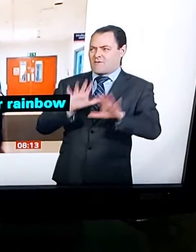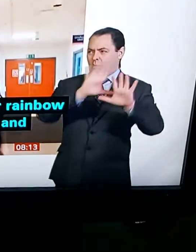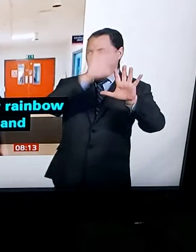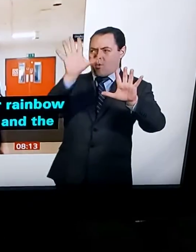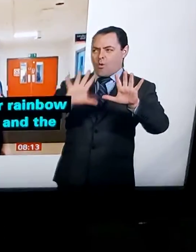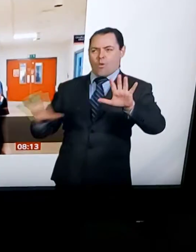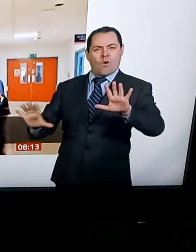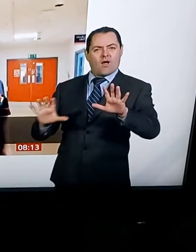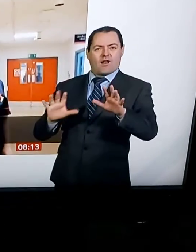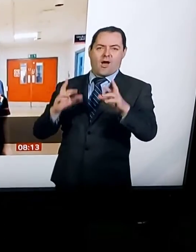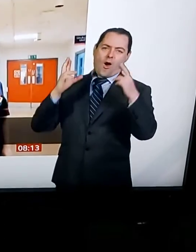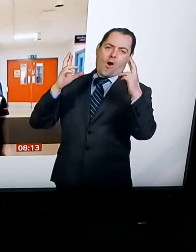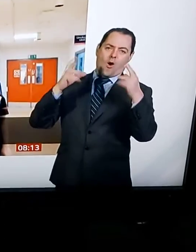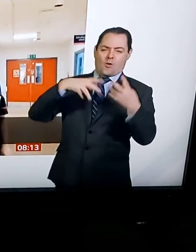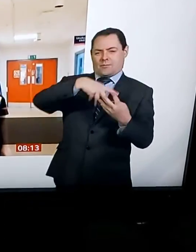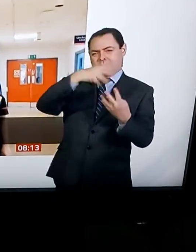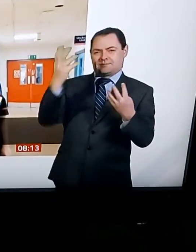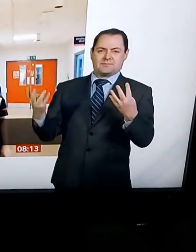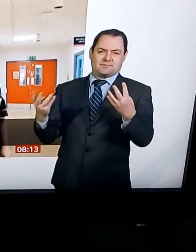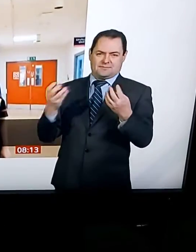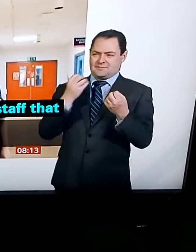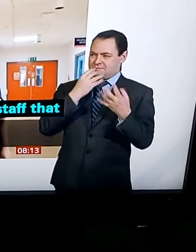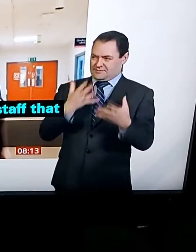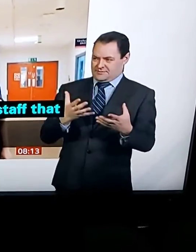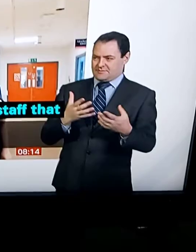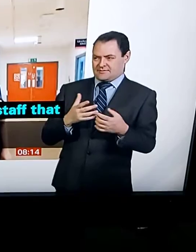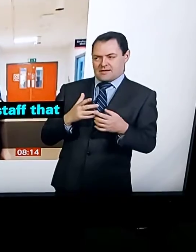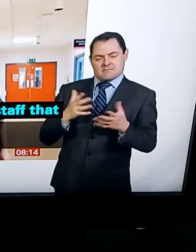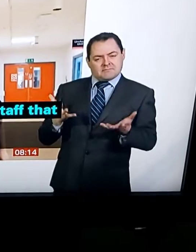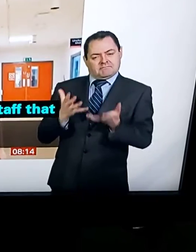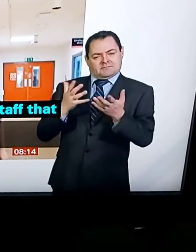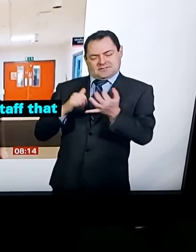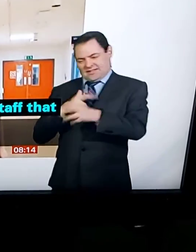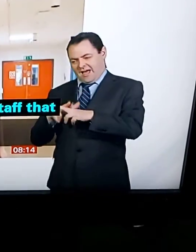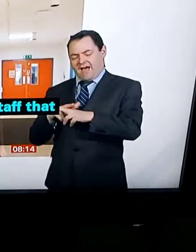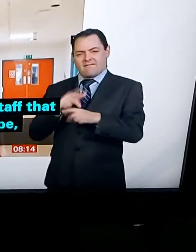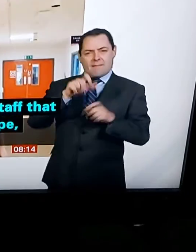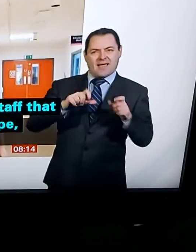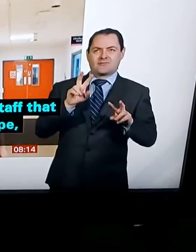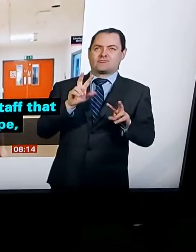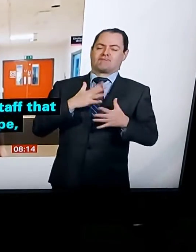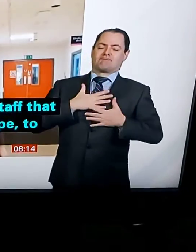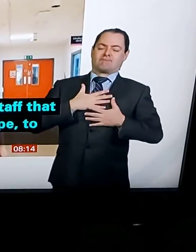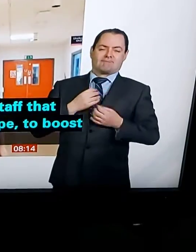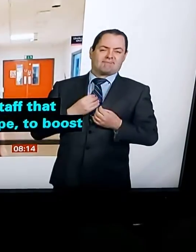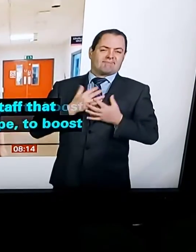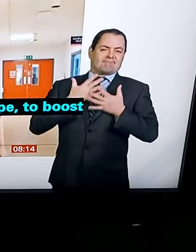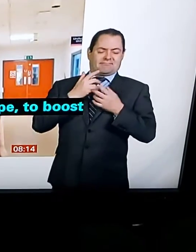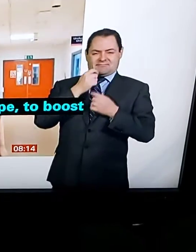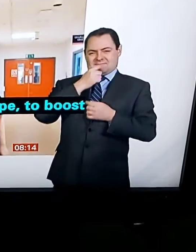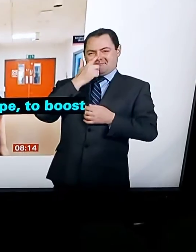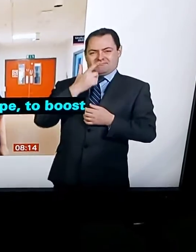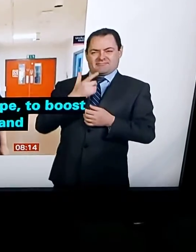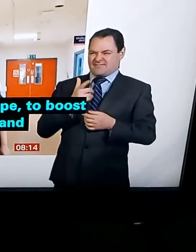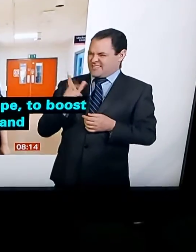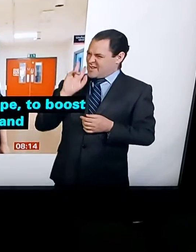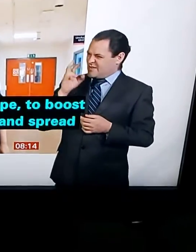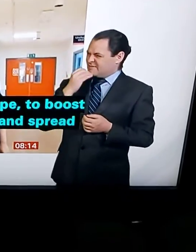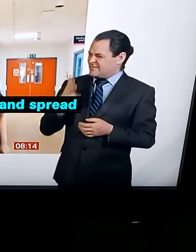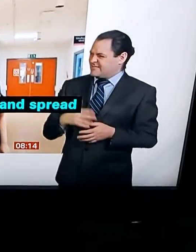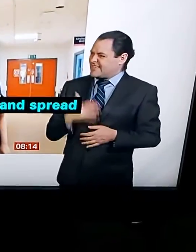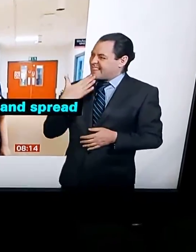to try and boost staff morale as well as patient morale as well, and just spread a bit of cheer really. At this difficult time. They look lovely. They do look great,